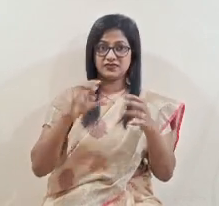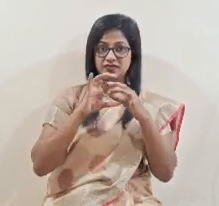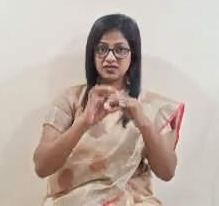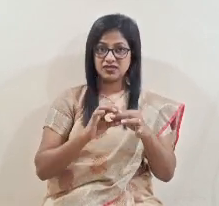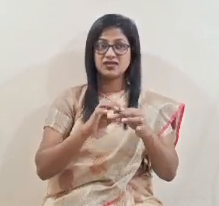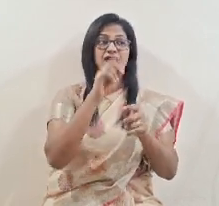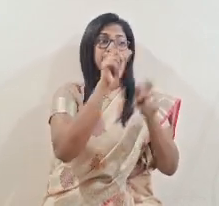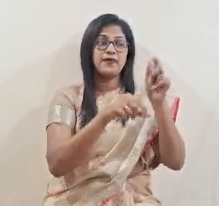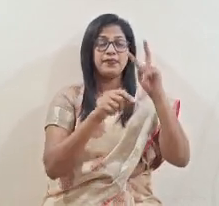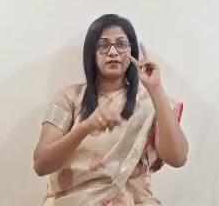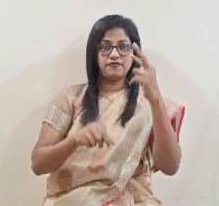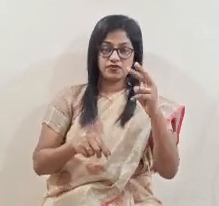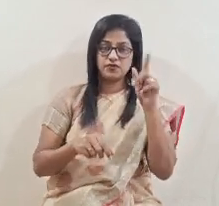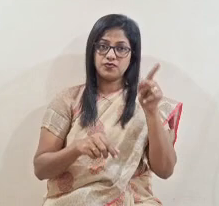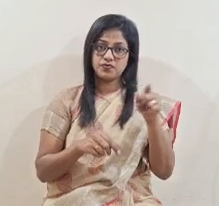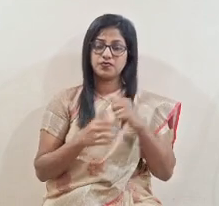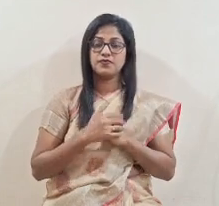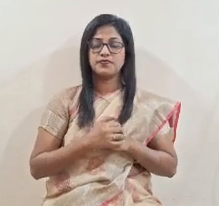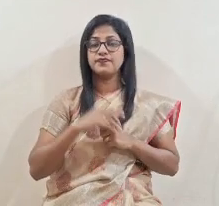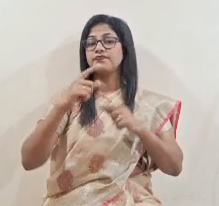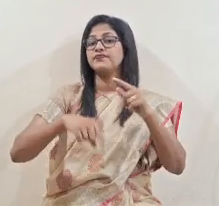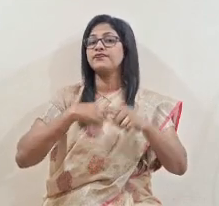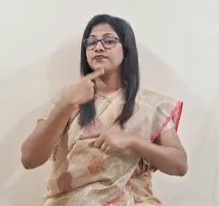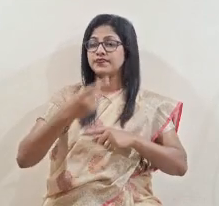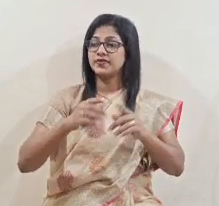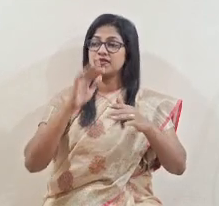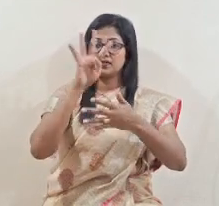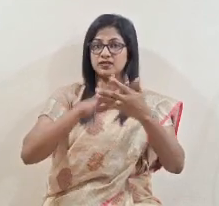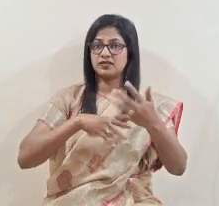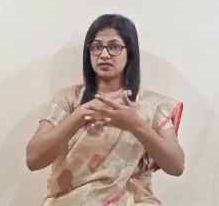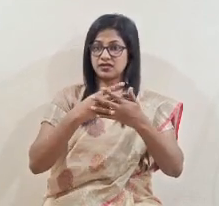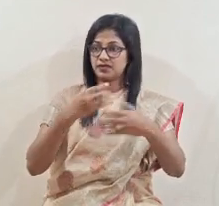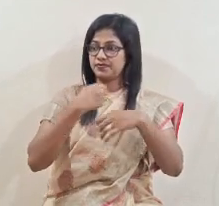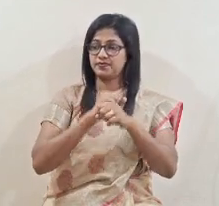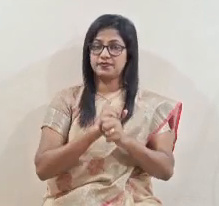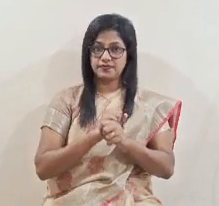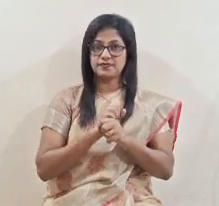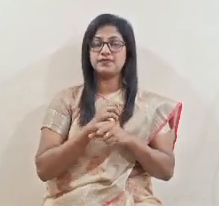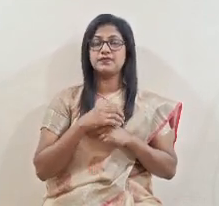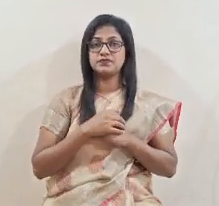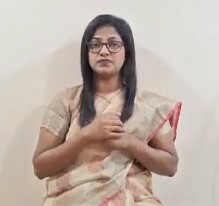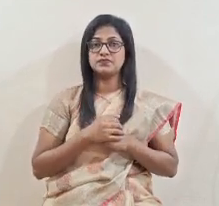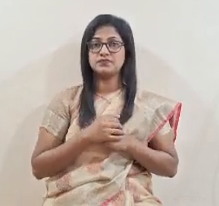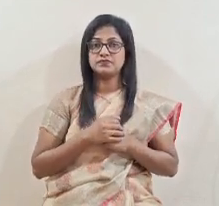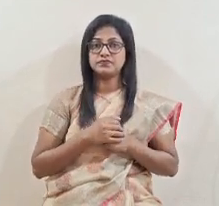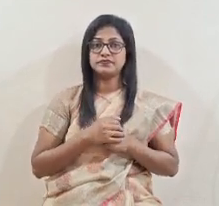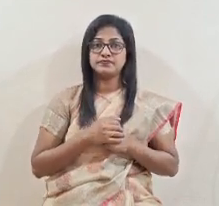and from the passenger perspective, and the following table has been designed. The LOS categories